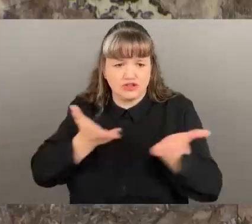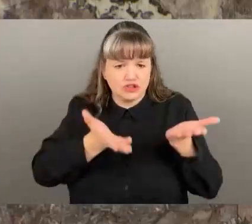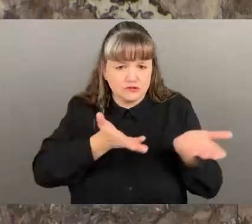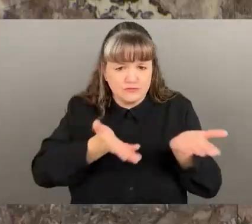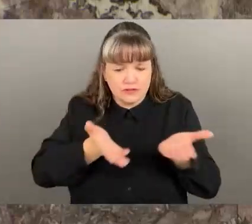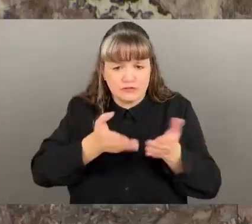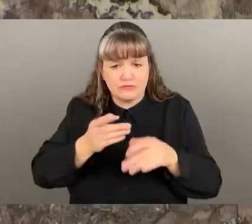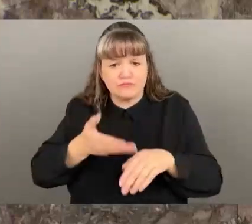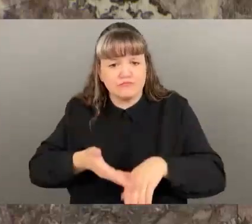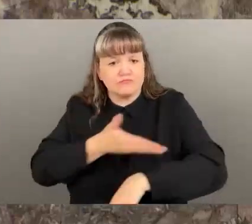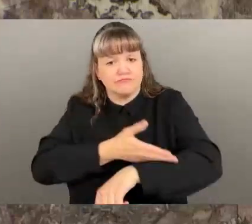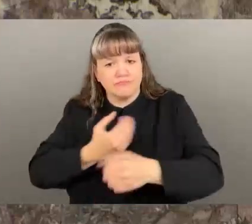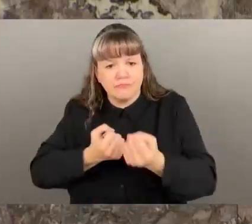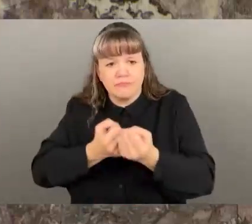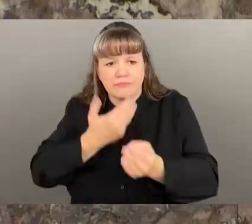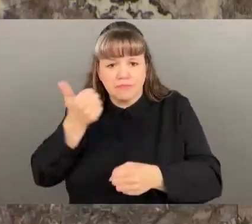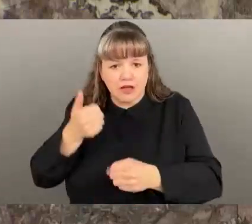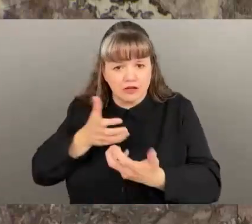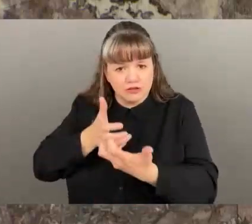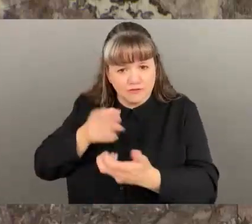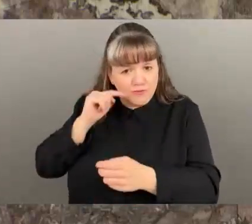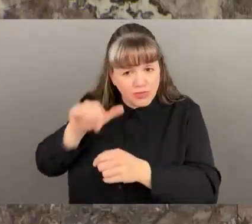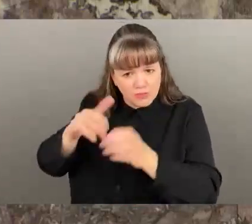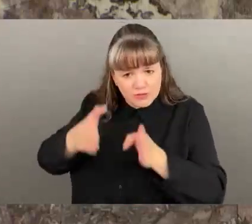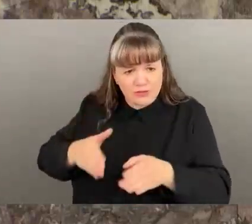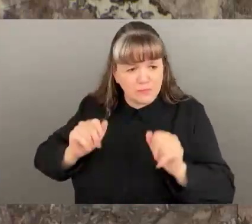can get the help that they need when and where they need it.